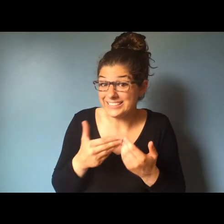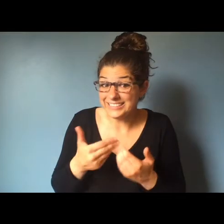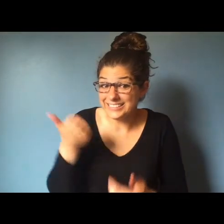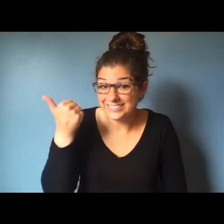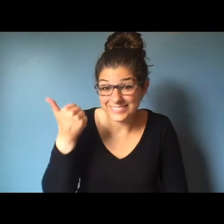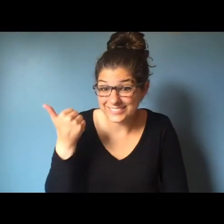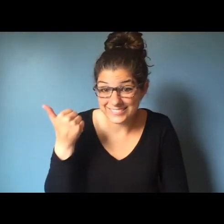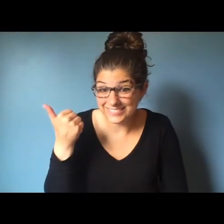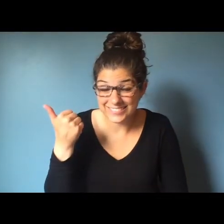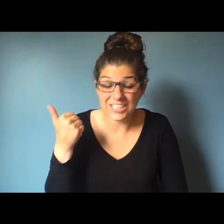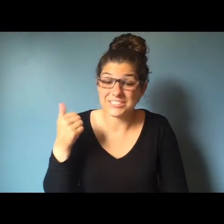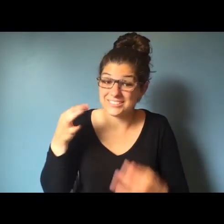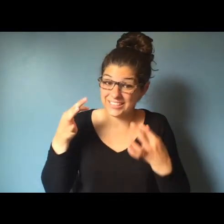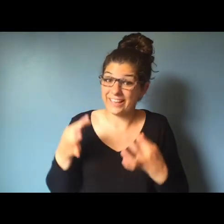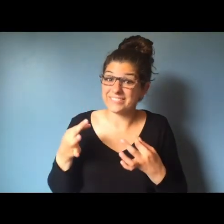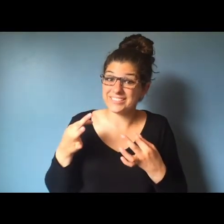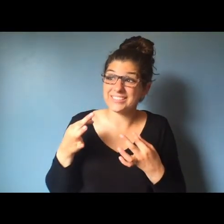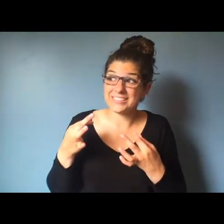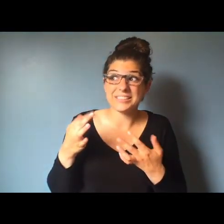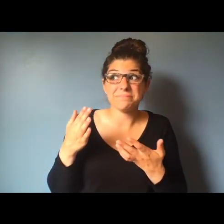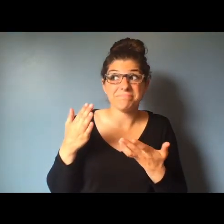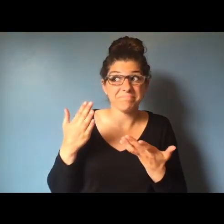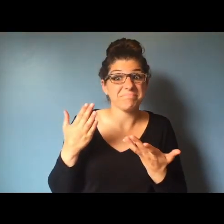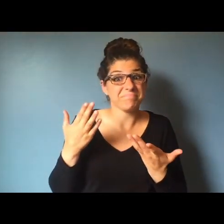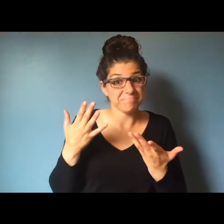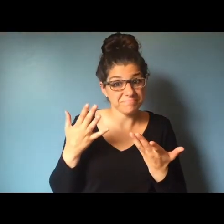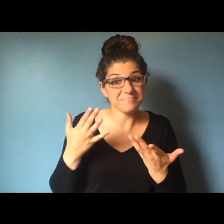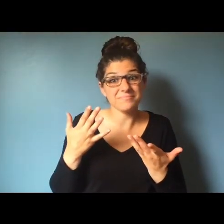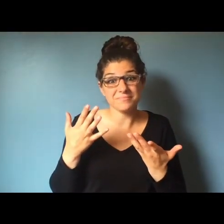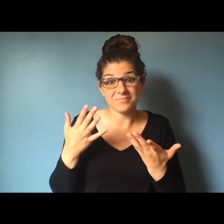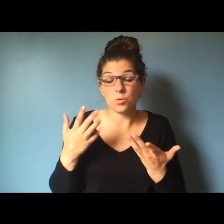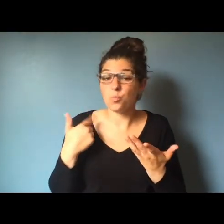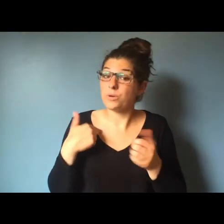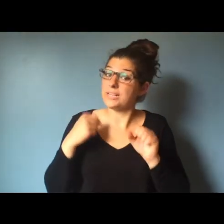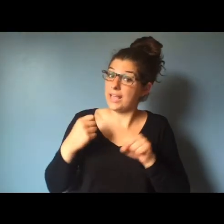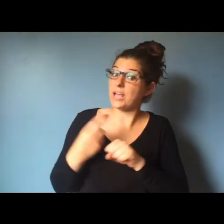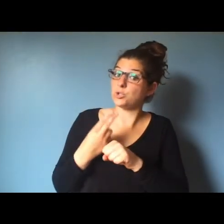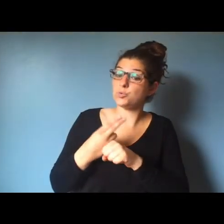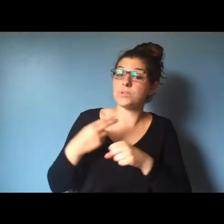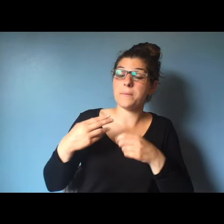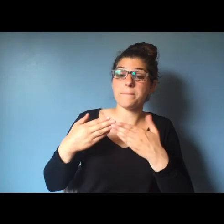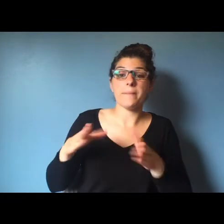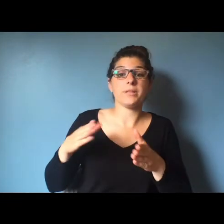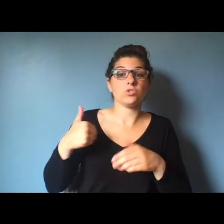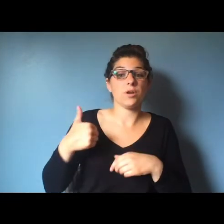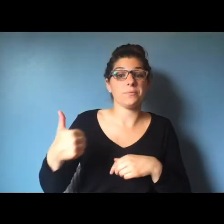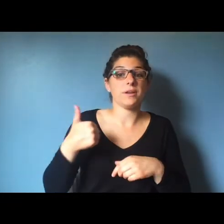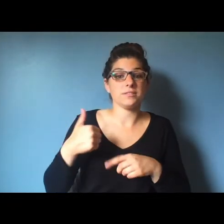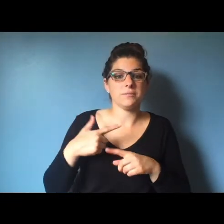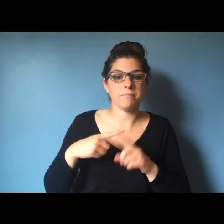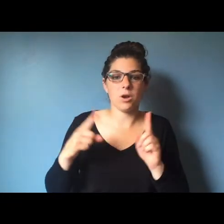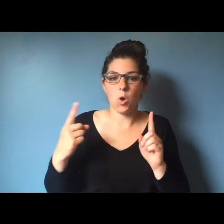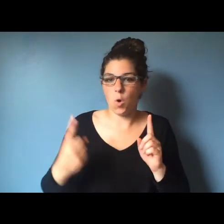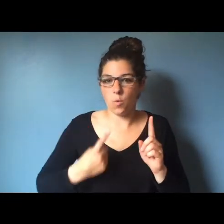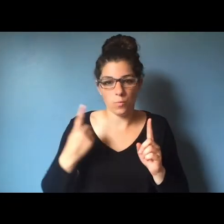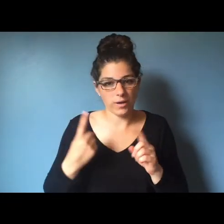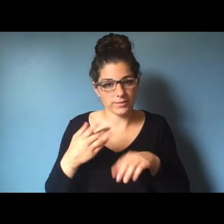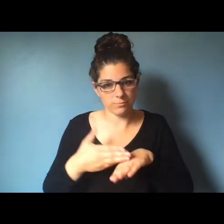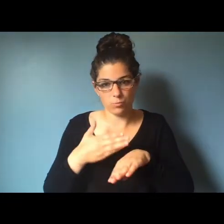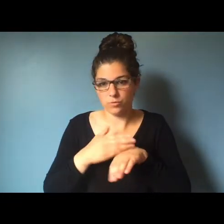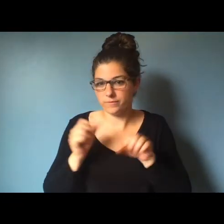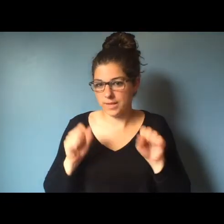easiest. There's definitely some pieces in place that allow us to use public transportation, but I think it can always